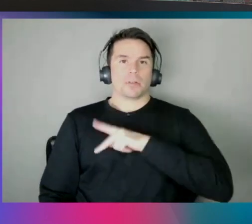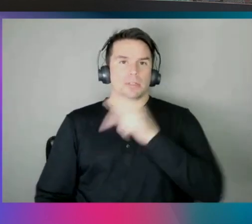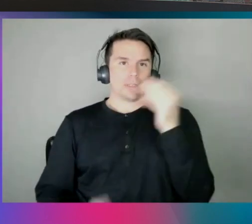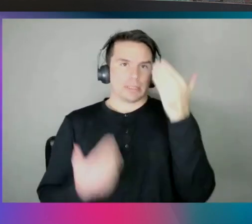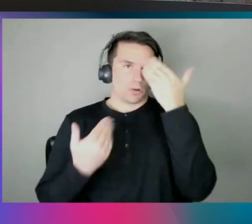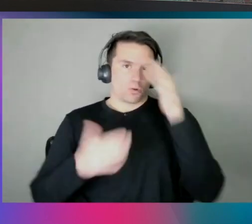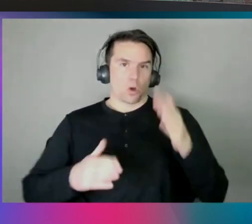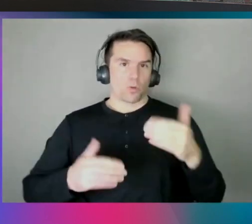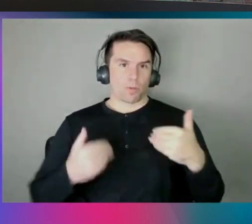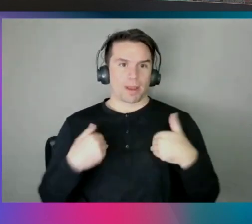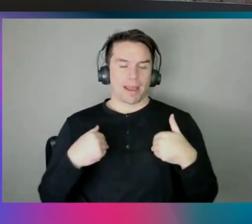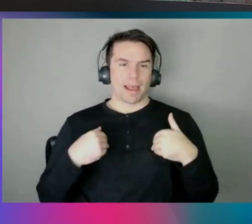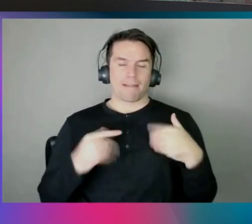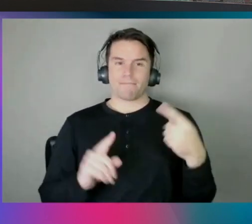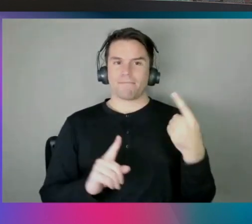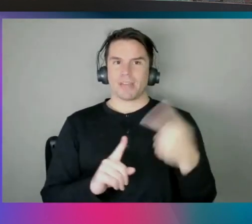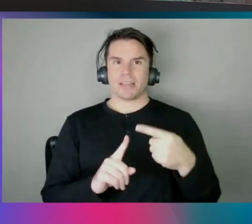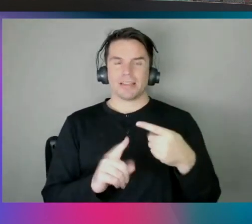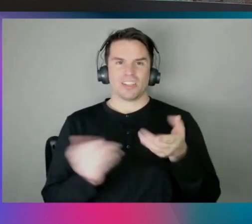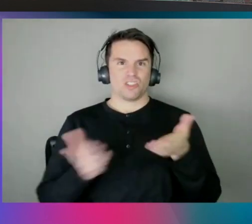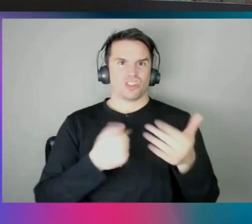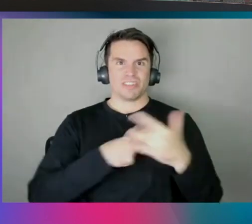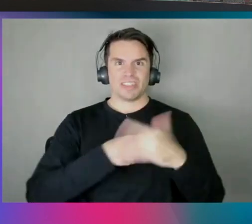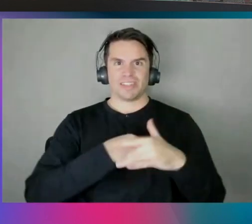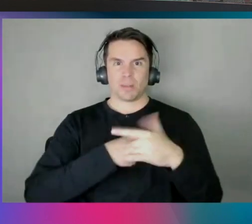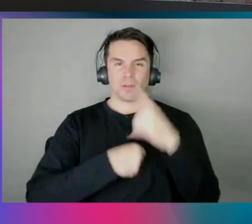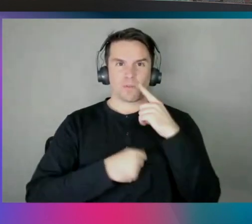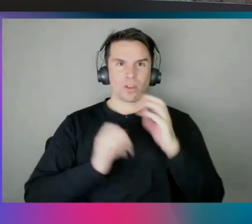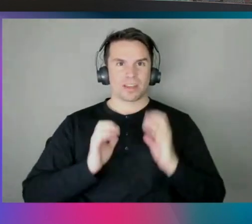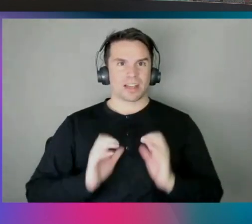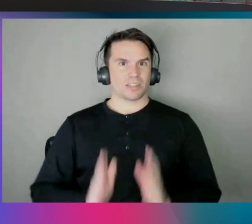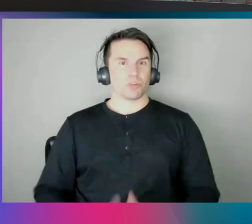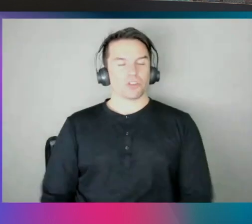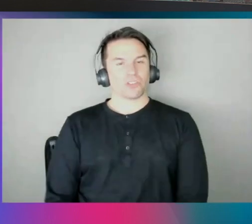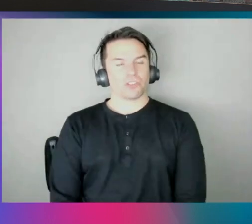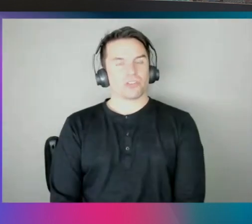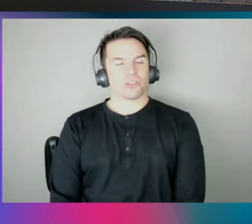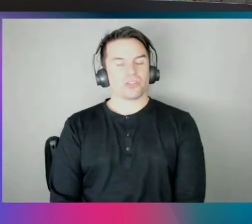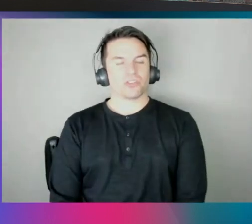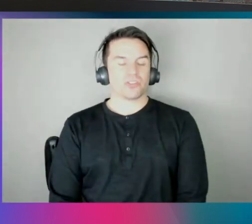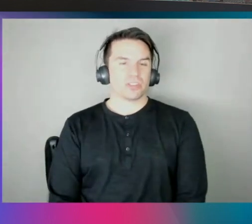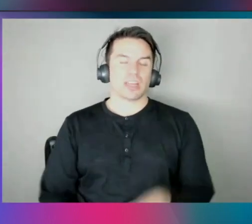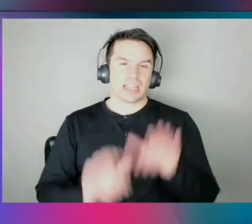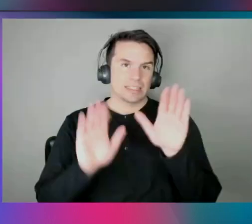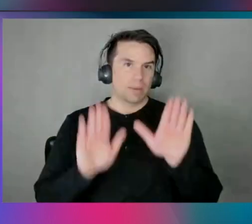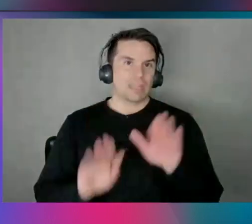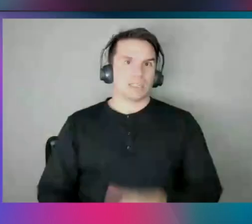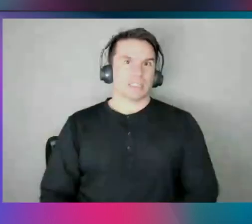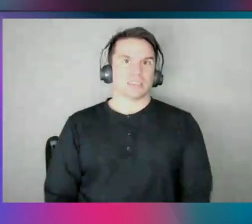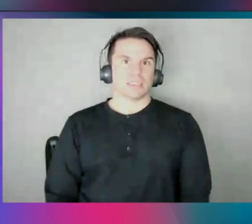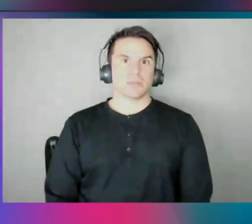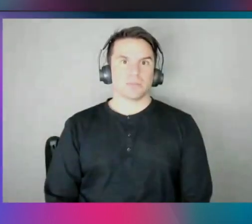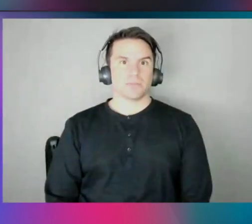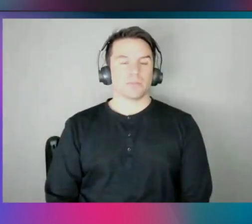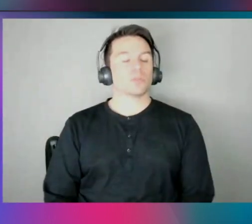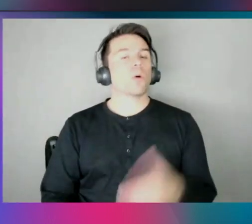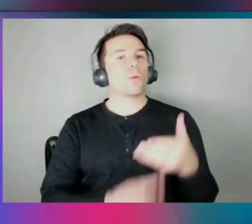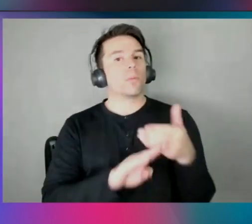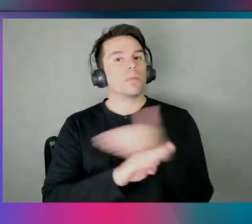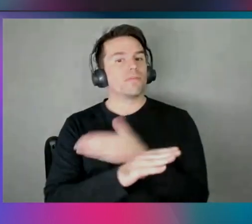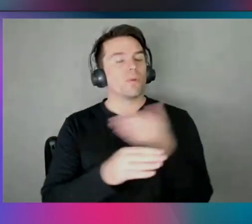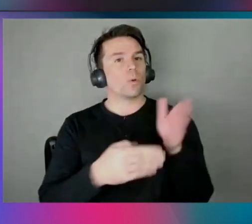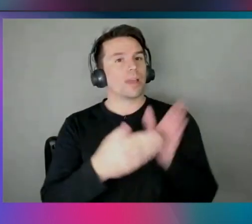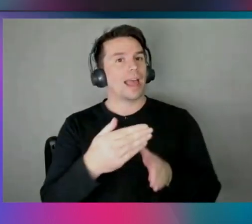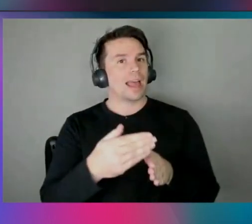this service available for our customers. This is amazing. All right, so before we wrap up, is there any